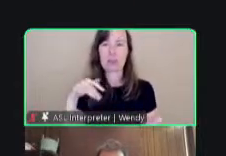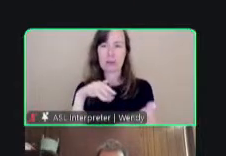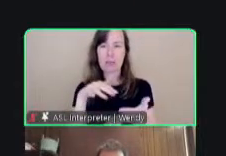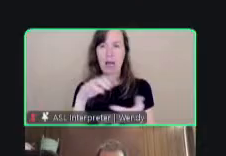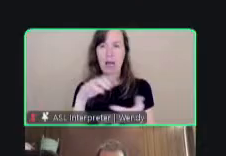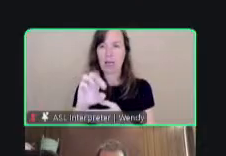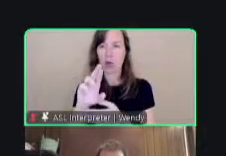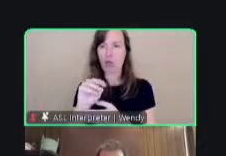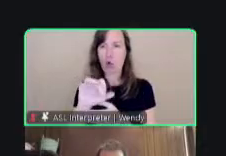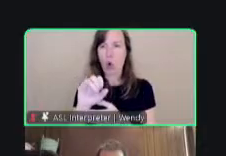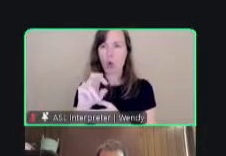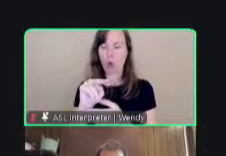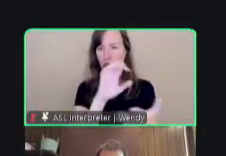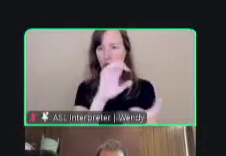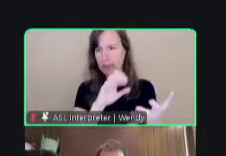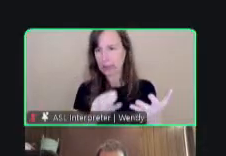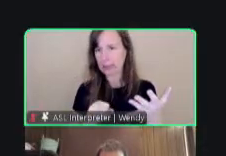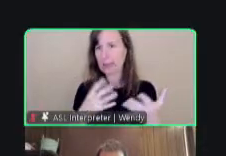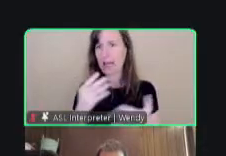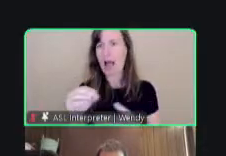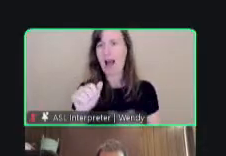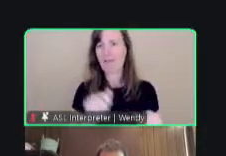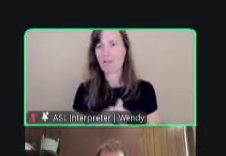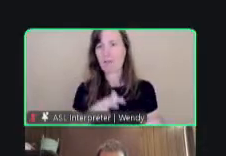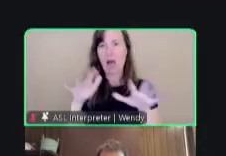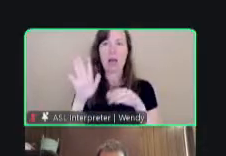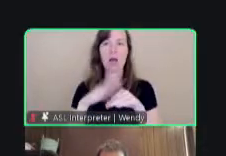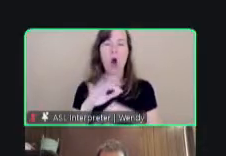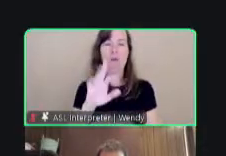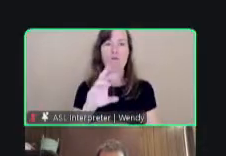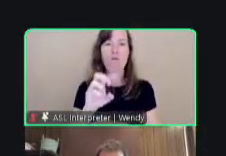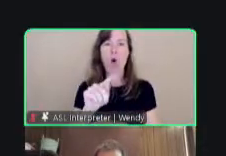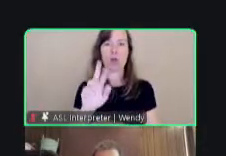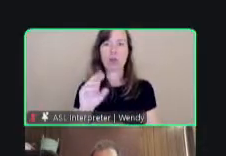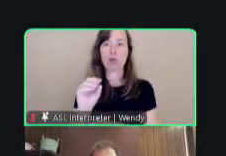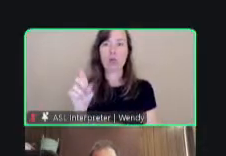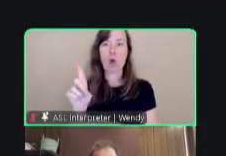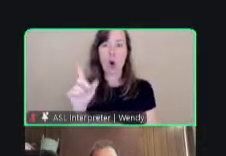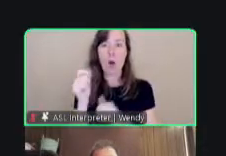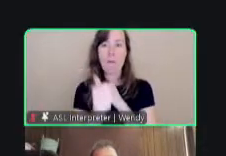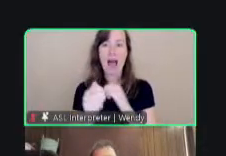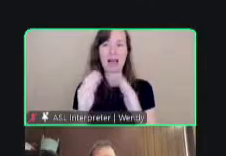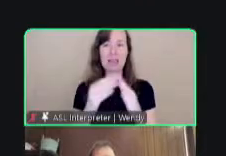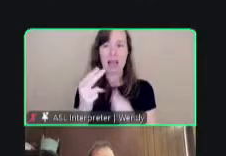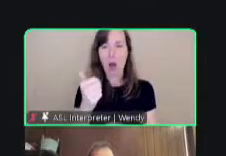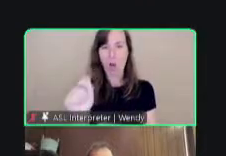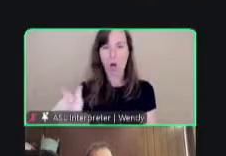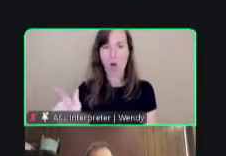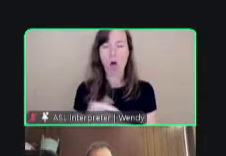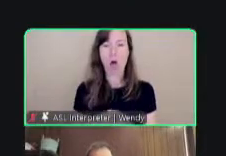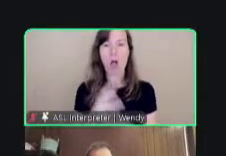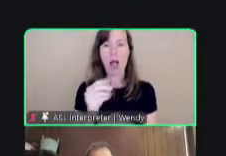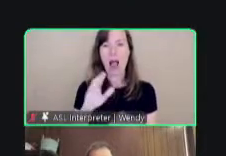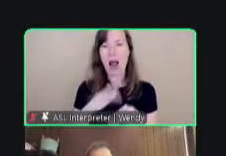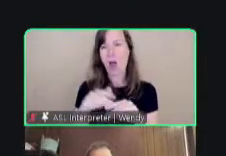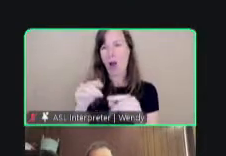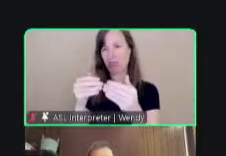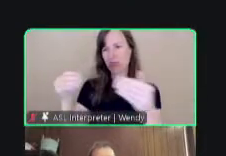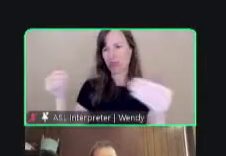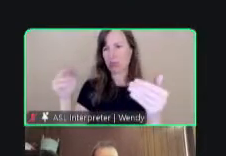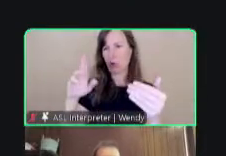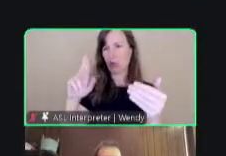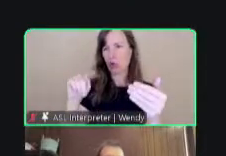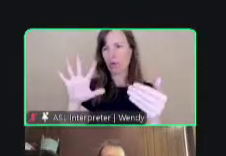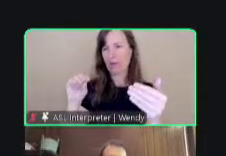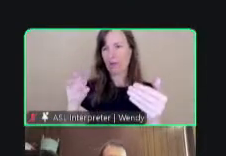flooding alongside Forest Road, past Town Hall, and up against Route 50. And so